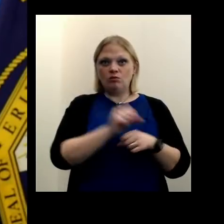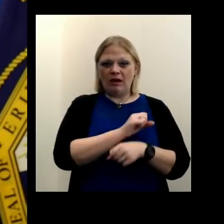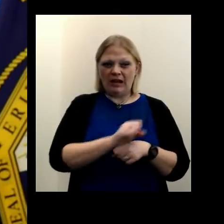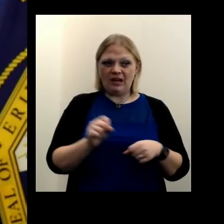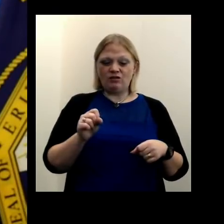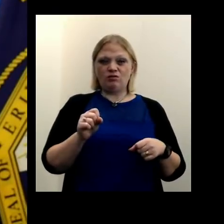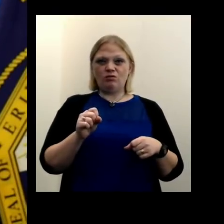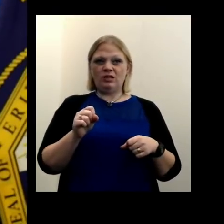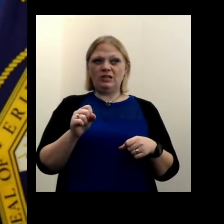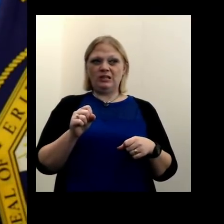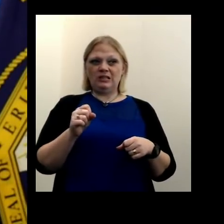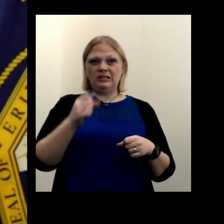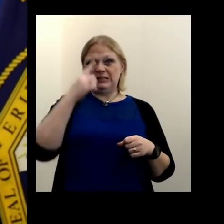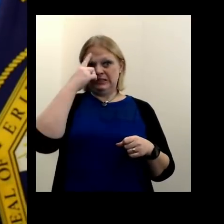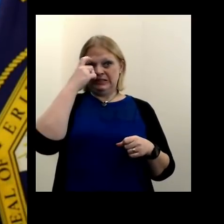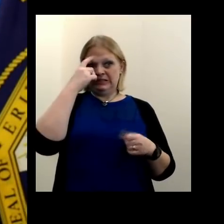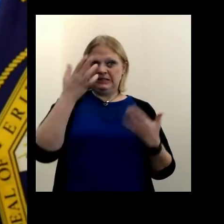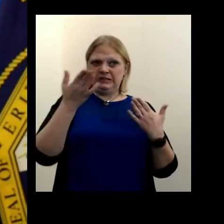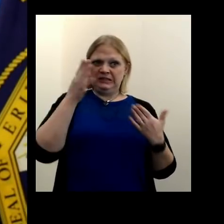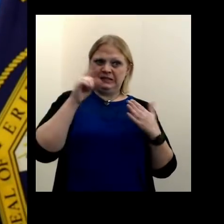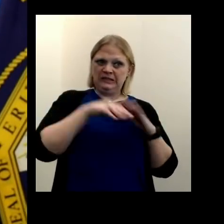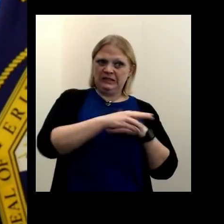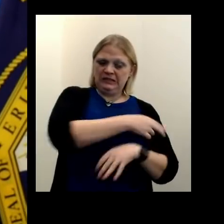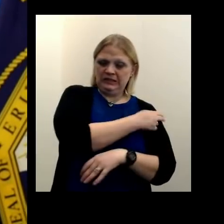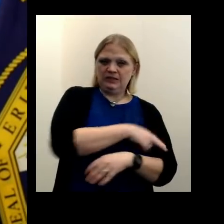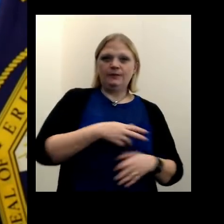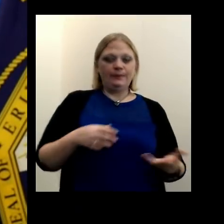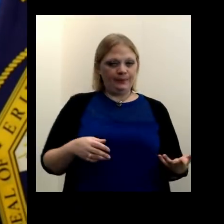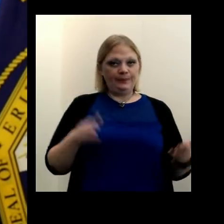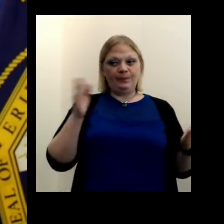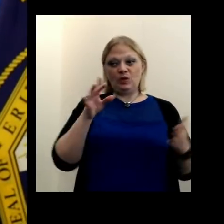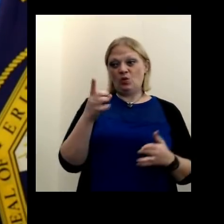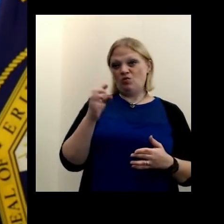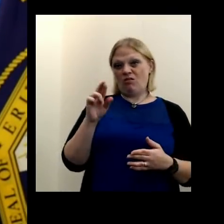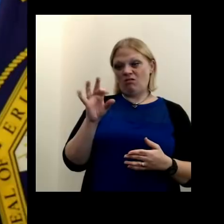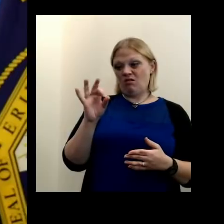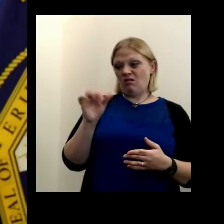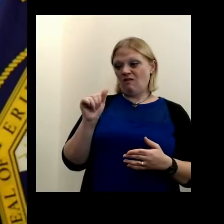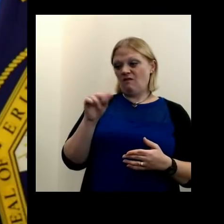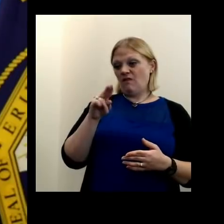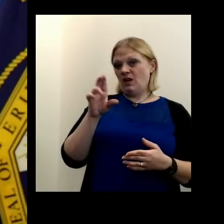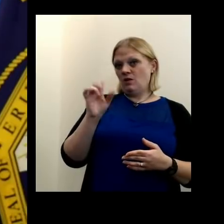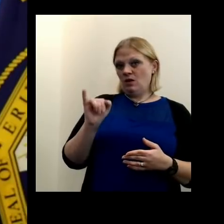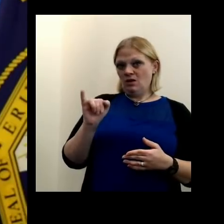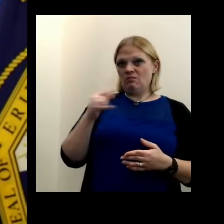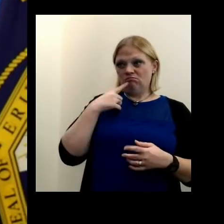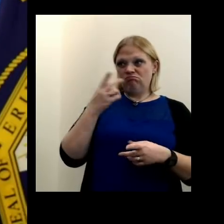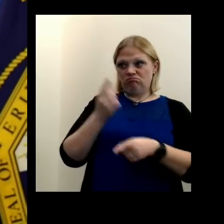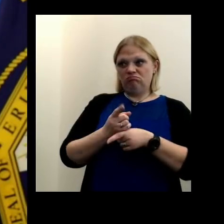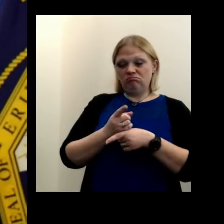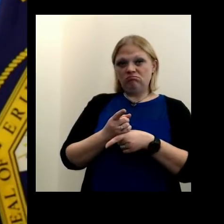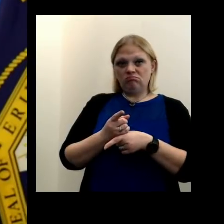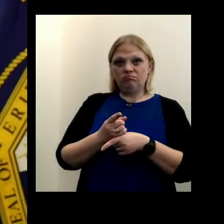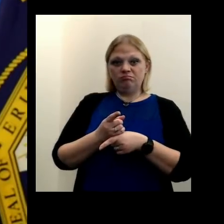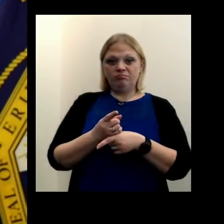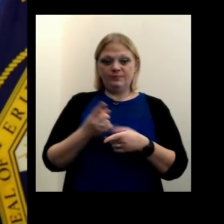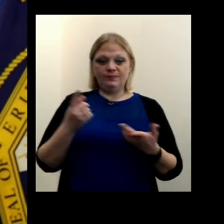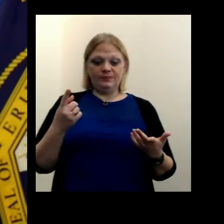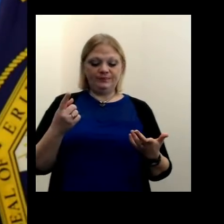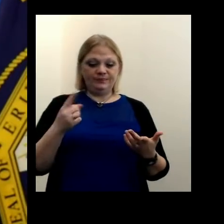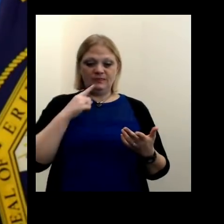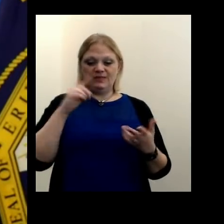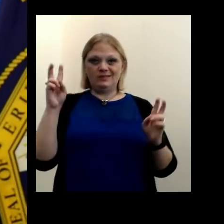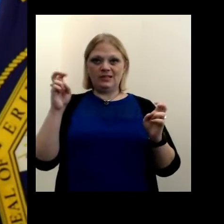at the hospitalizations. So what Dr. Fauci said is correct. We are going up against a